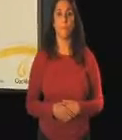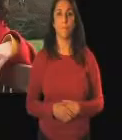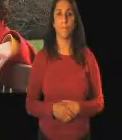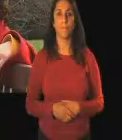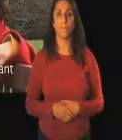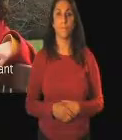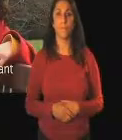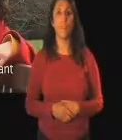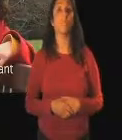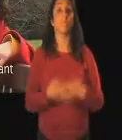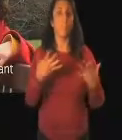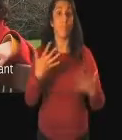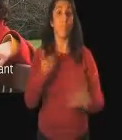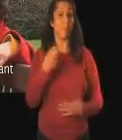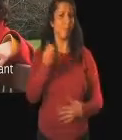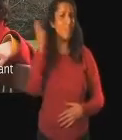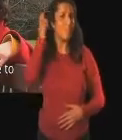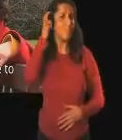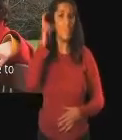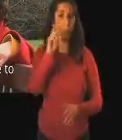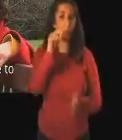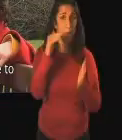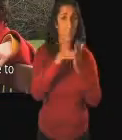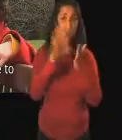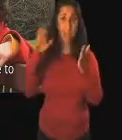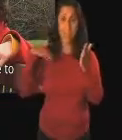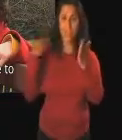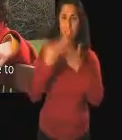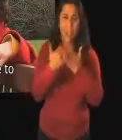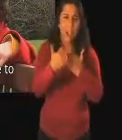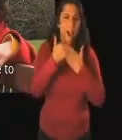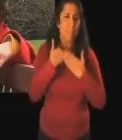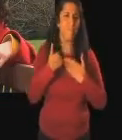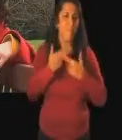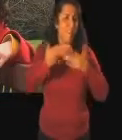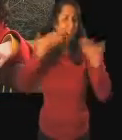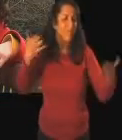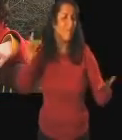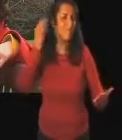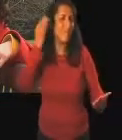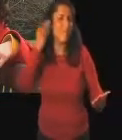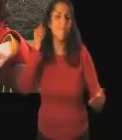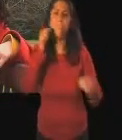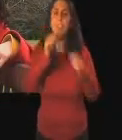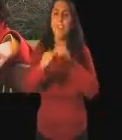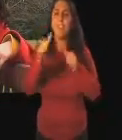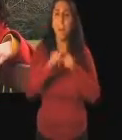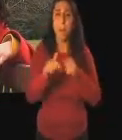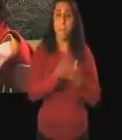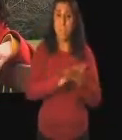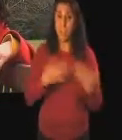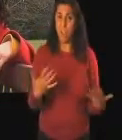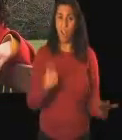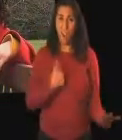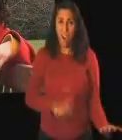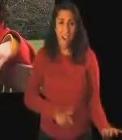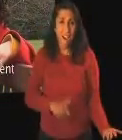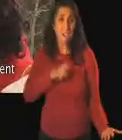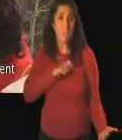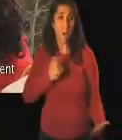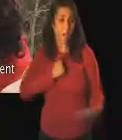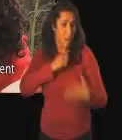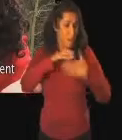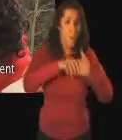America. Although I've only had the implant for 12 months it has helped me to enhance my hearing to such a great extent